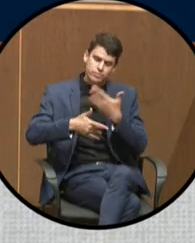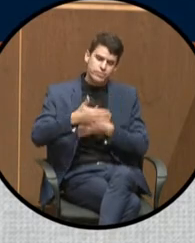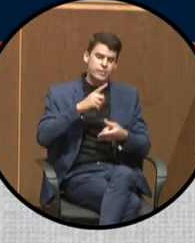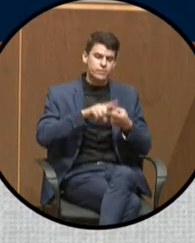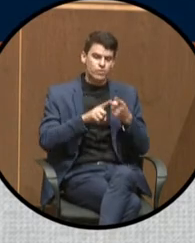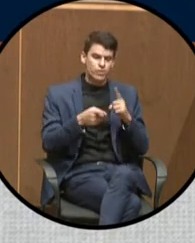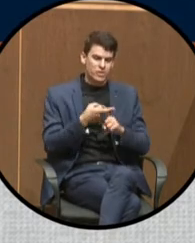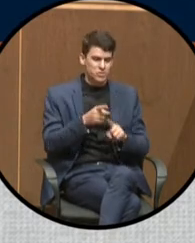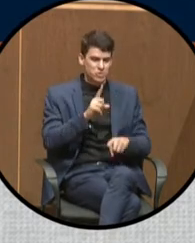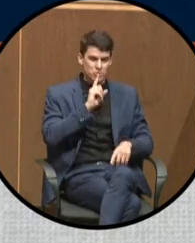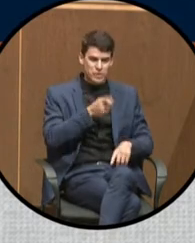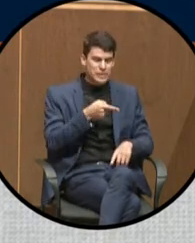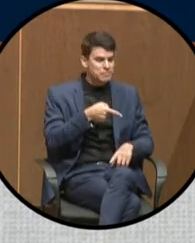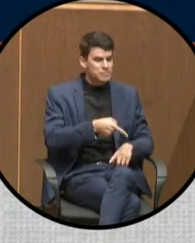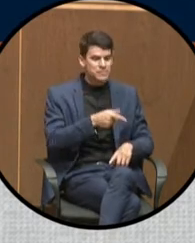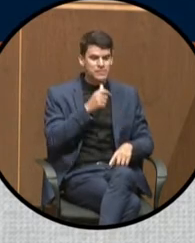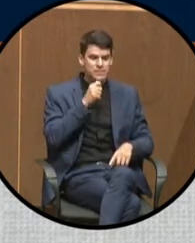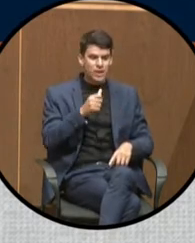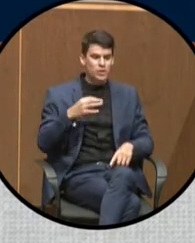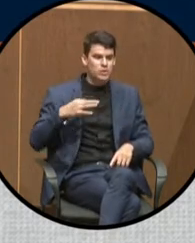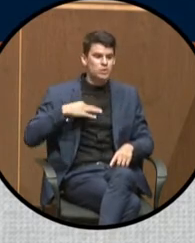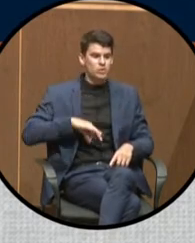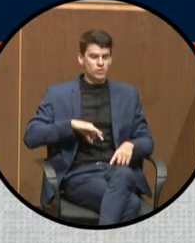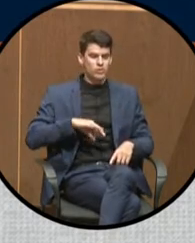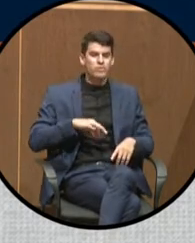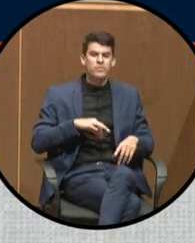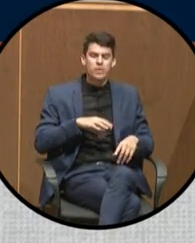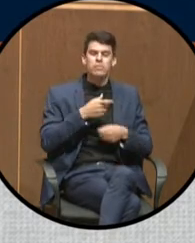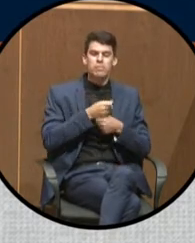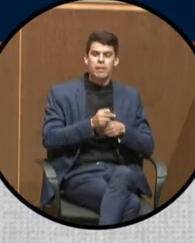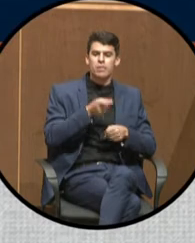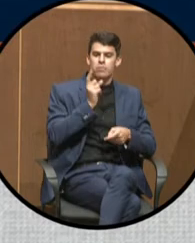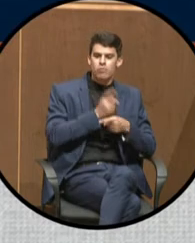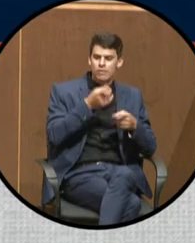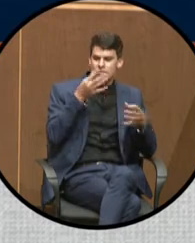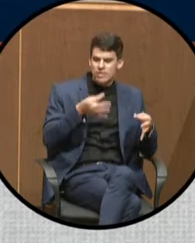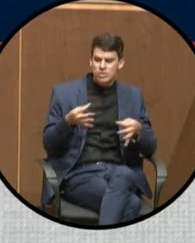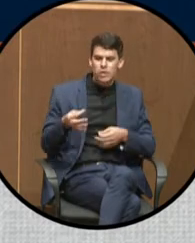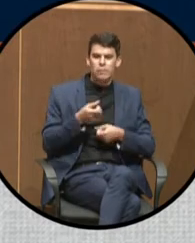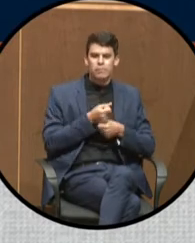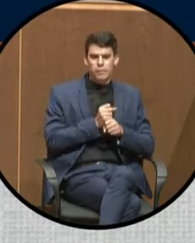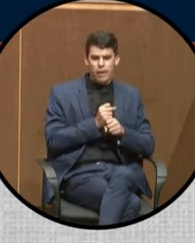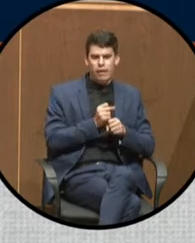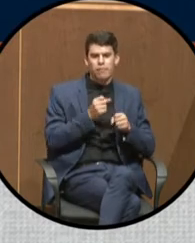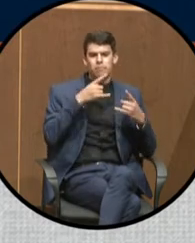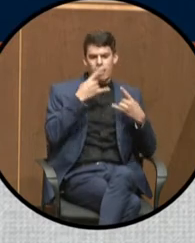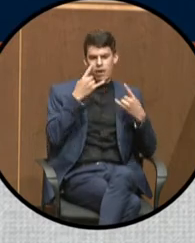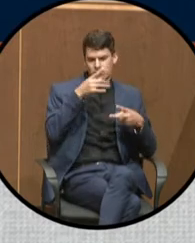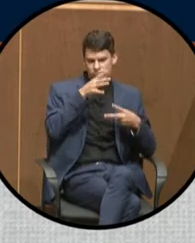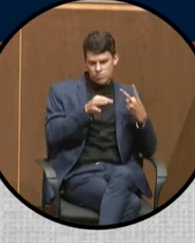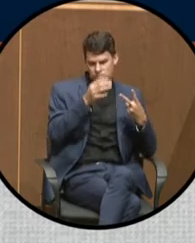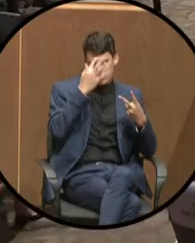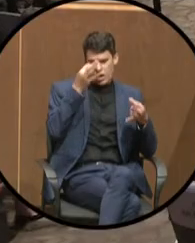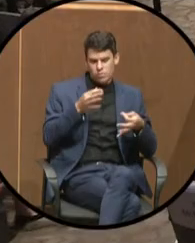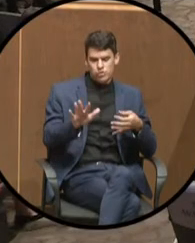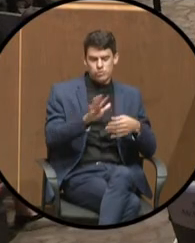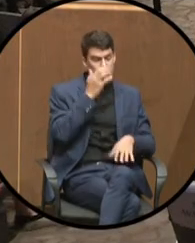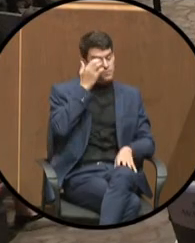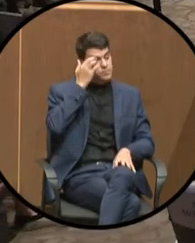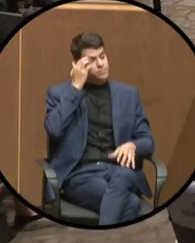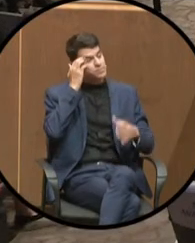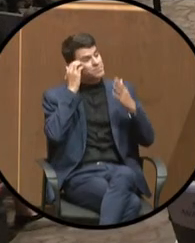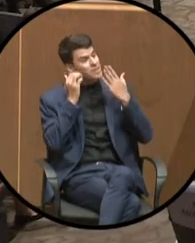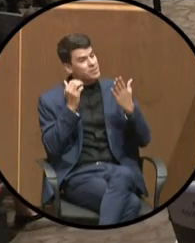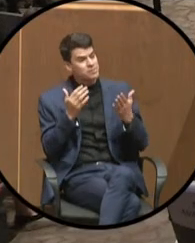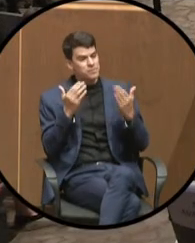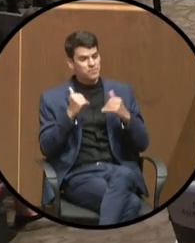mandates are not useful here. Please make the right decision and make masks optional. Thank you, Mr. Vita. Let's take